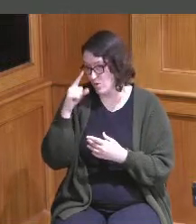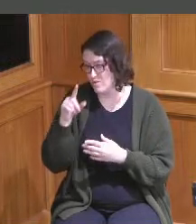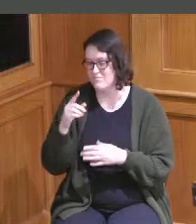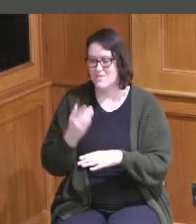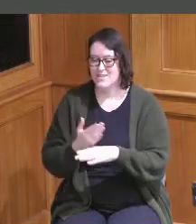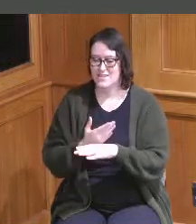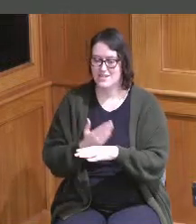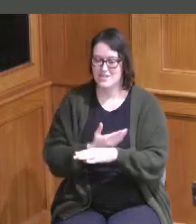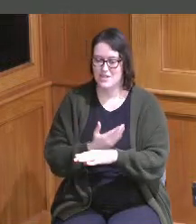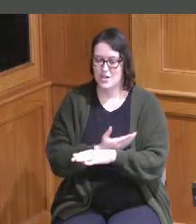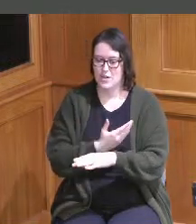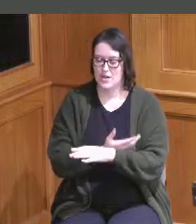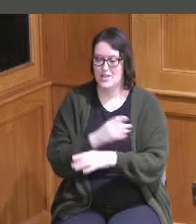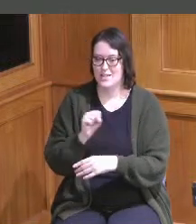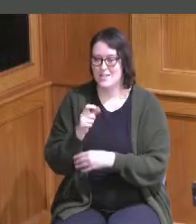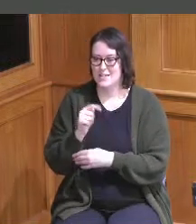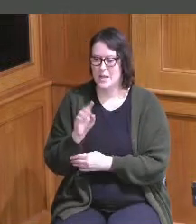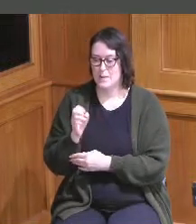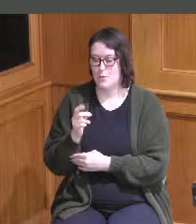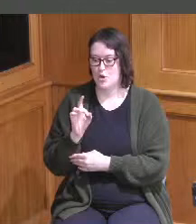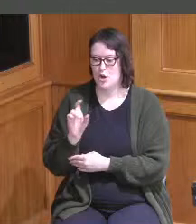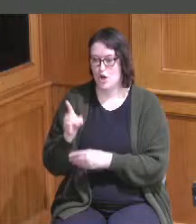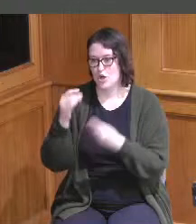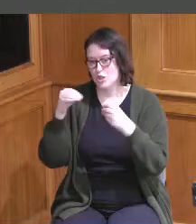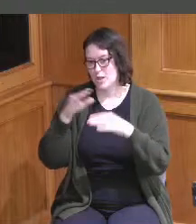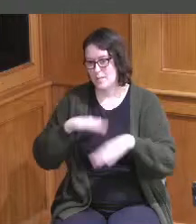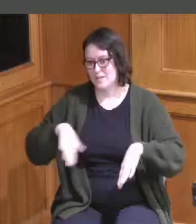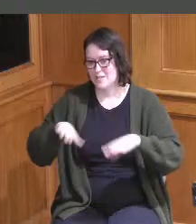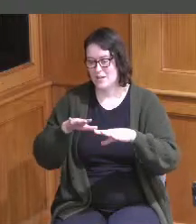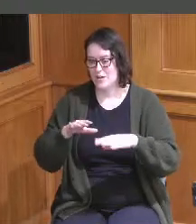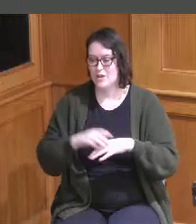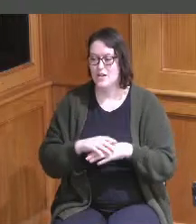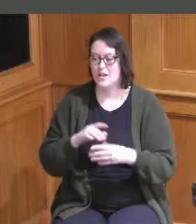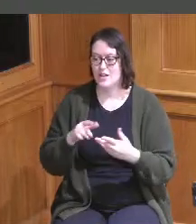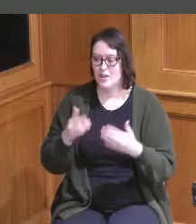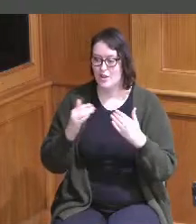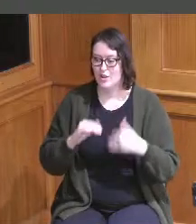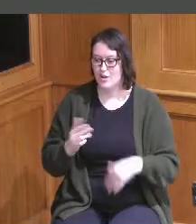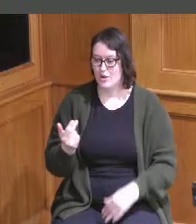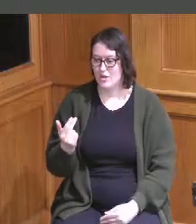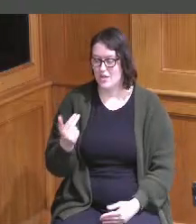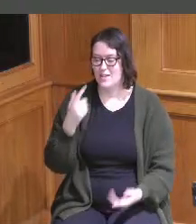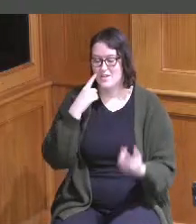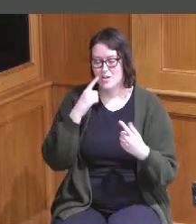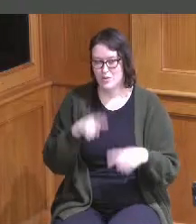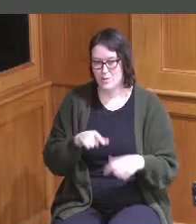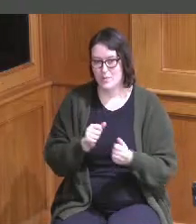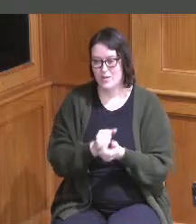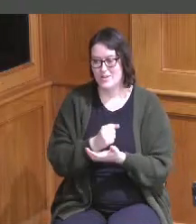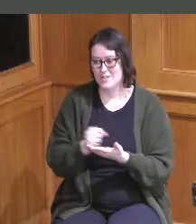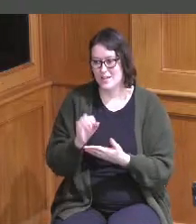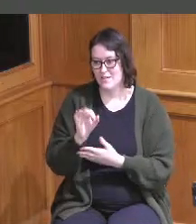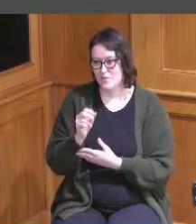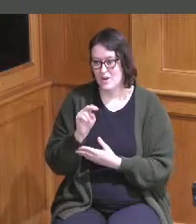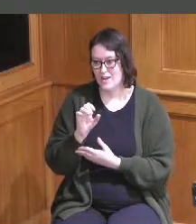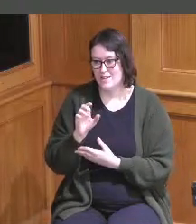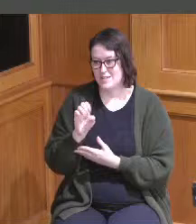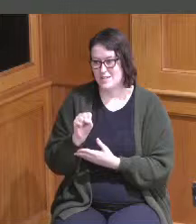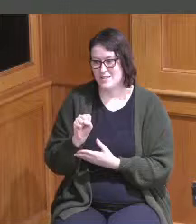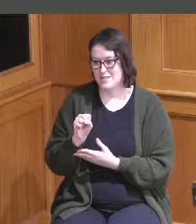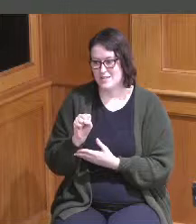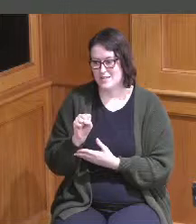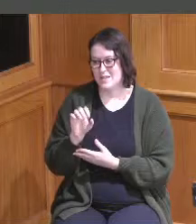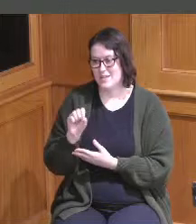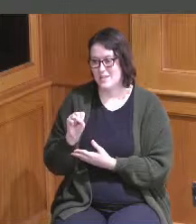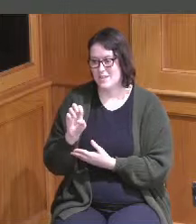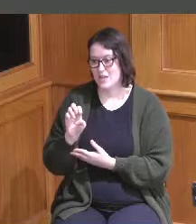of the former St. Bernard Shopping Center. Item 13 is a resolution authorizing an agreement with St. Francis Seraph Catholic Church School and